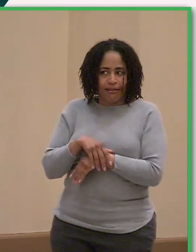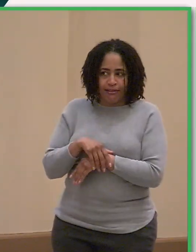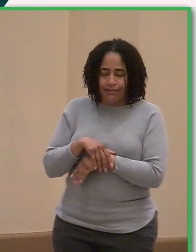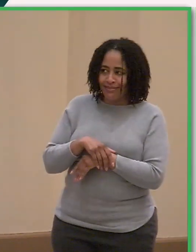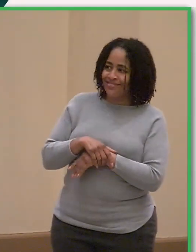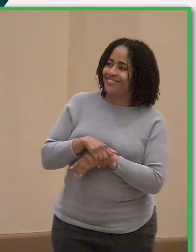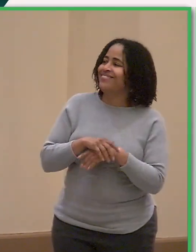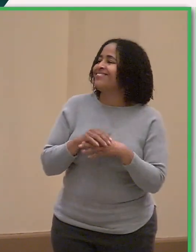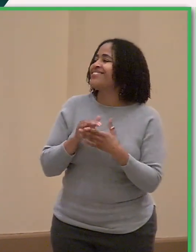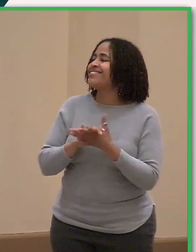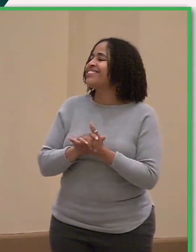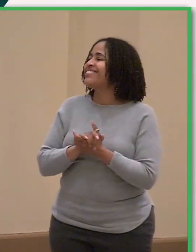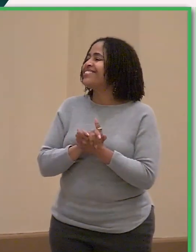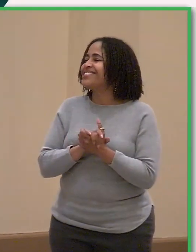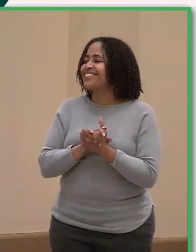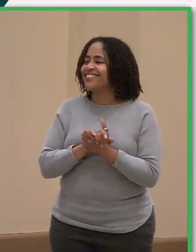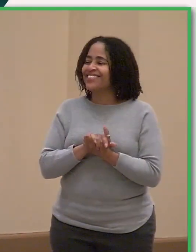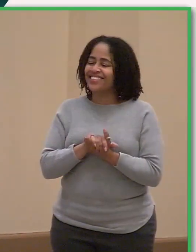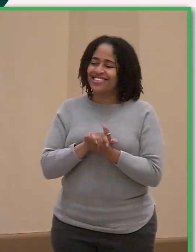act shy.